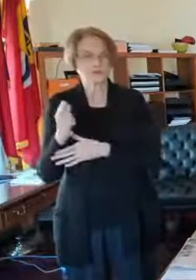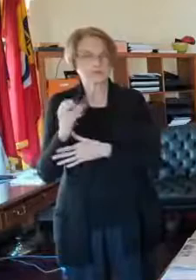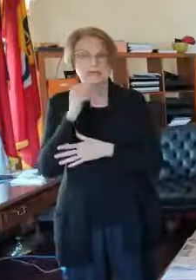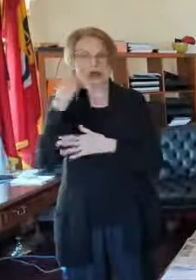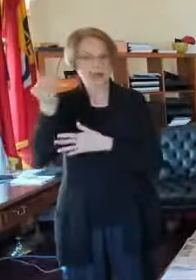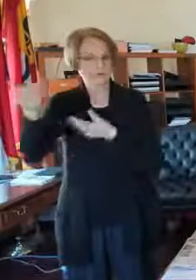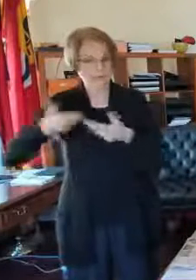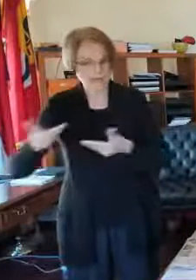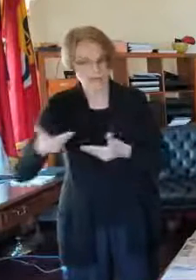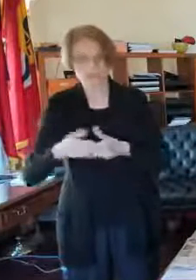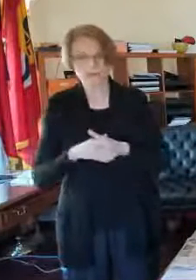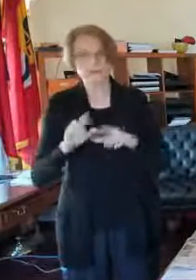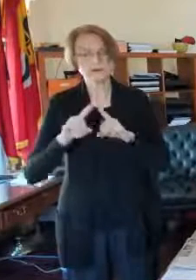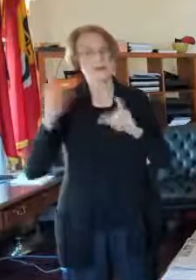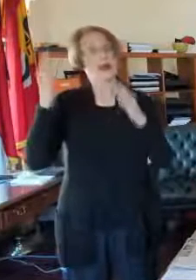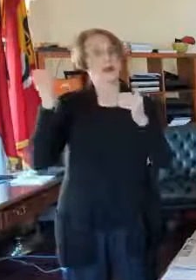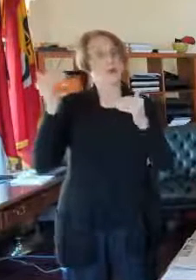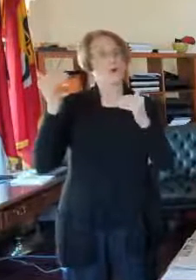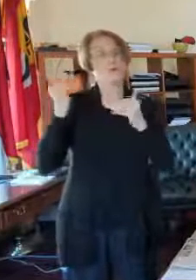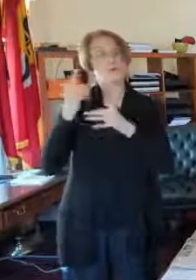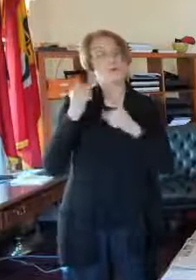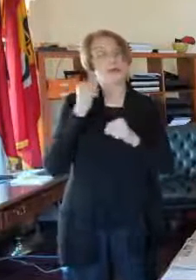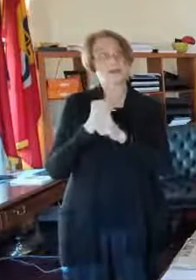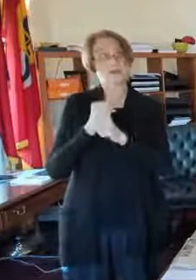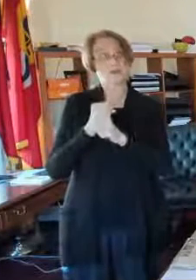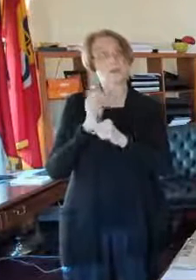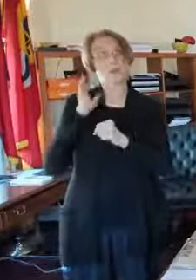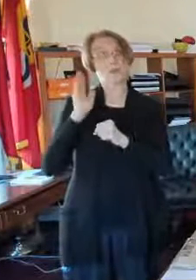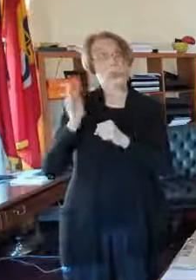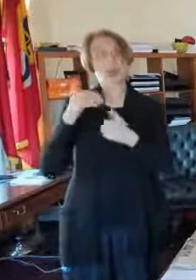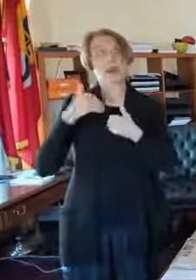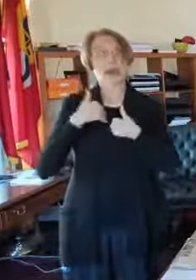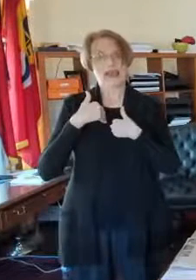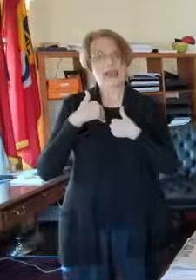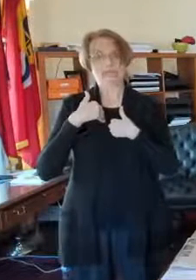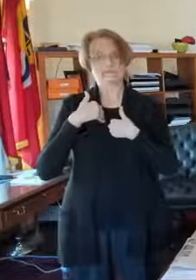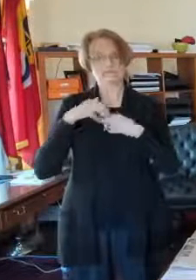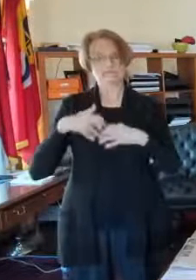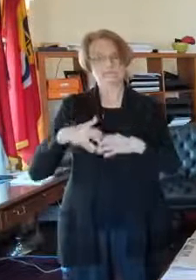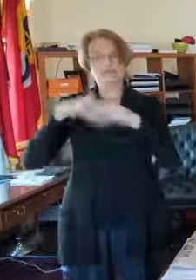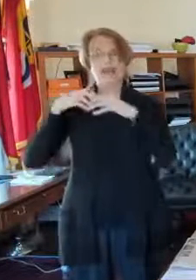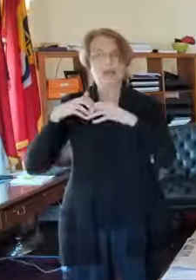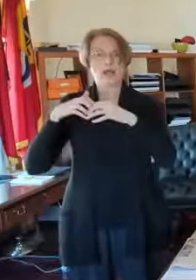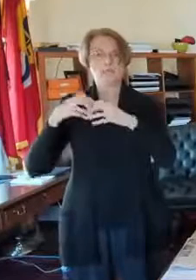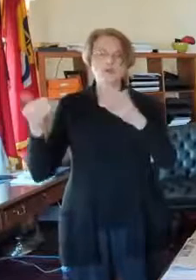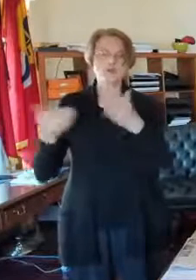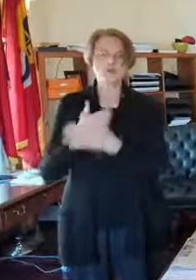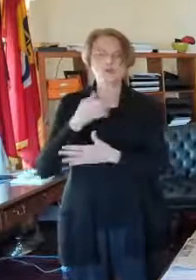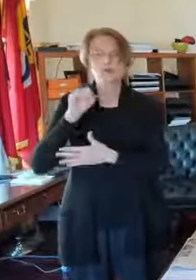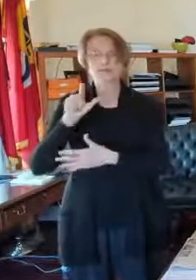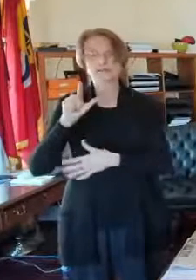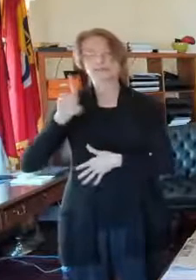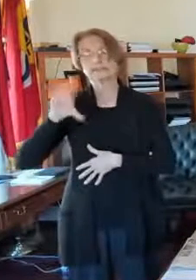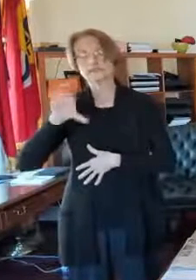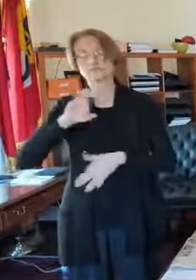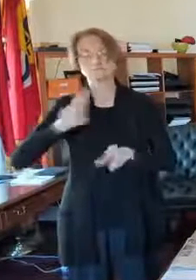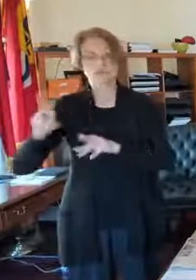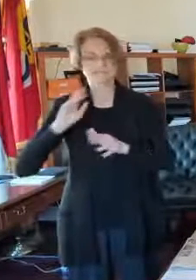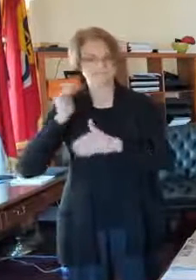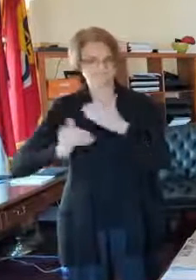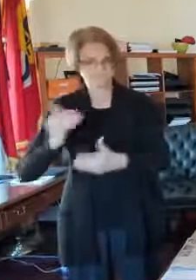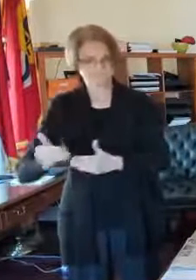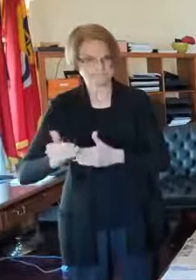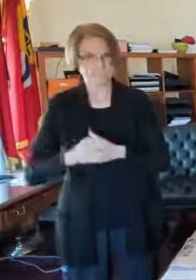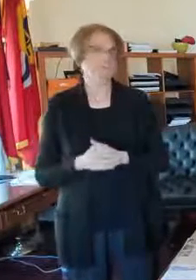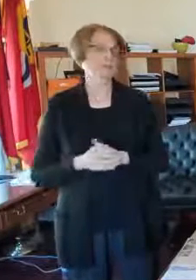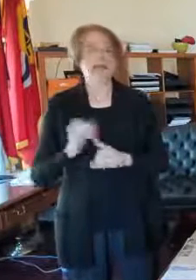I would hope that within a year we'll have an in-place, intact, reorganized SLDC. And